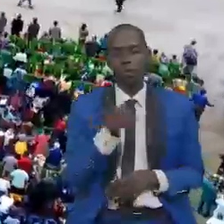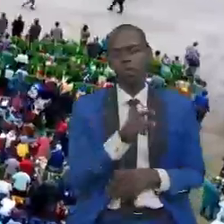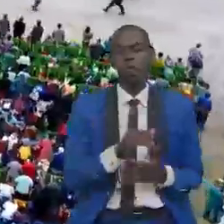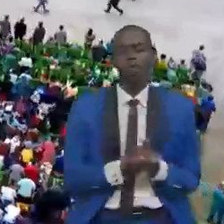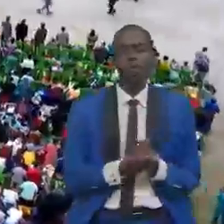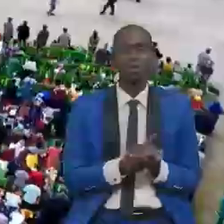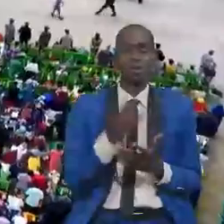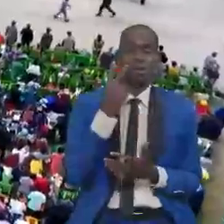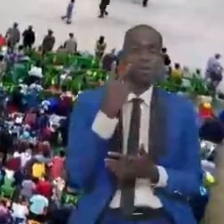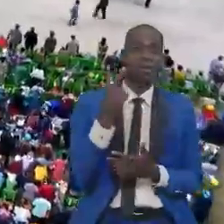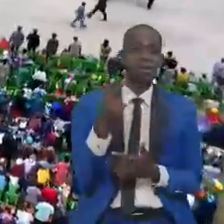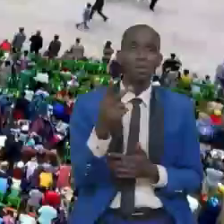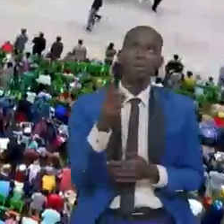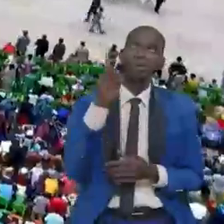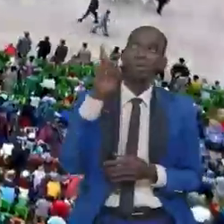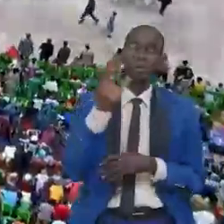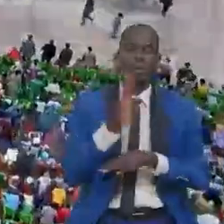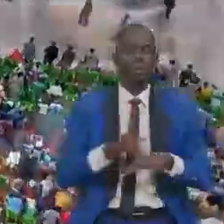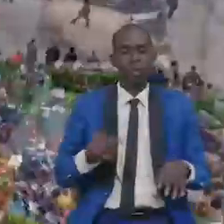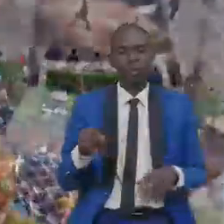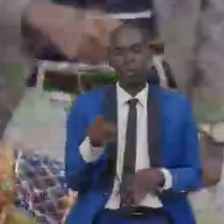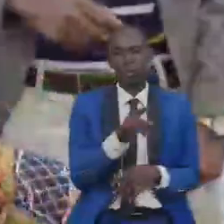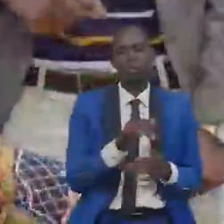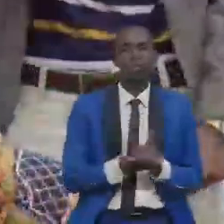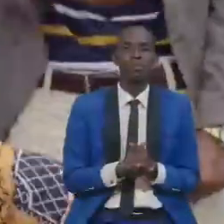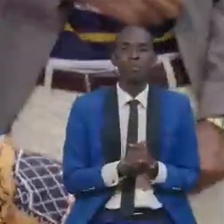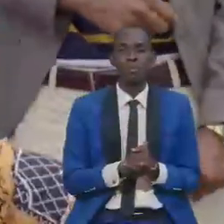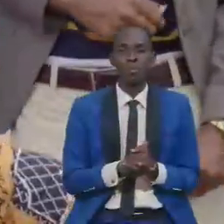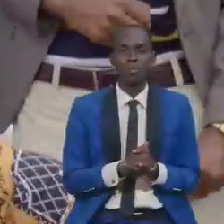behold he calls you